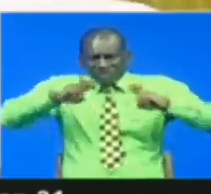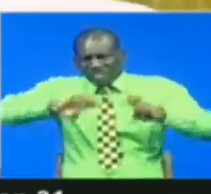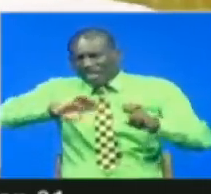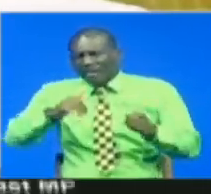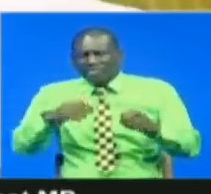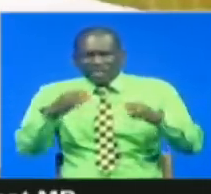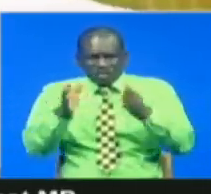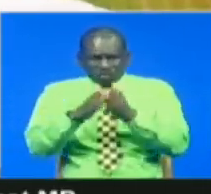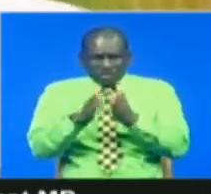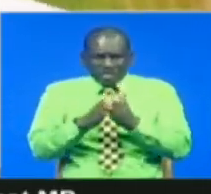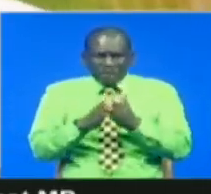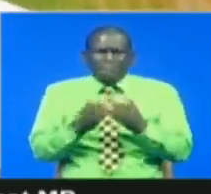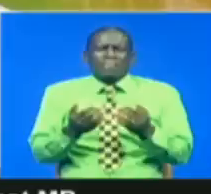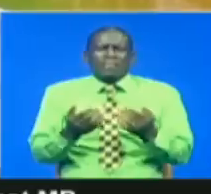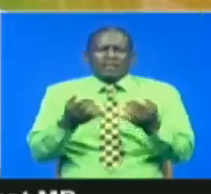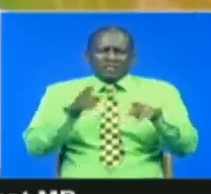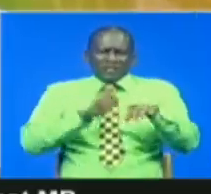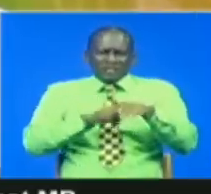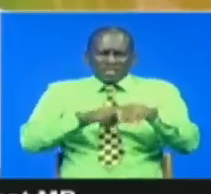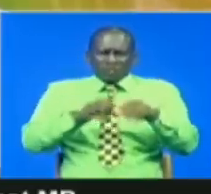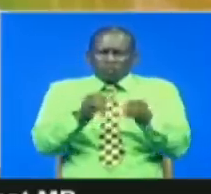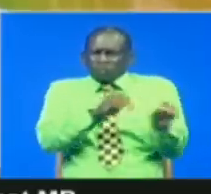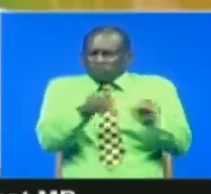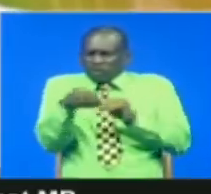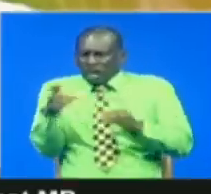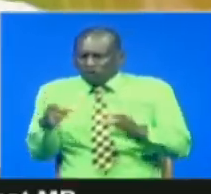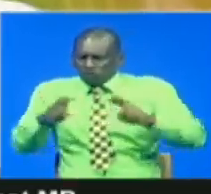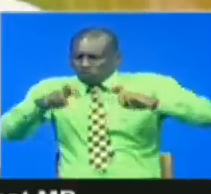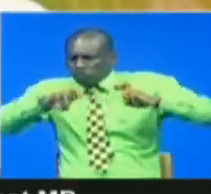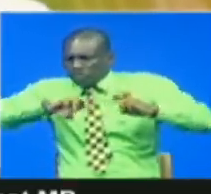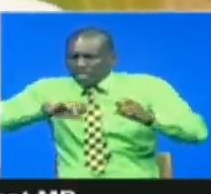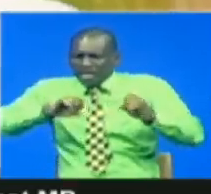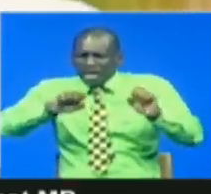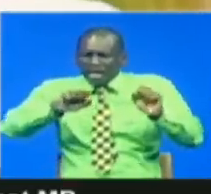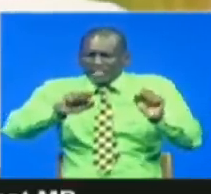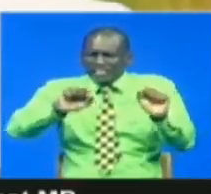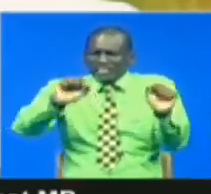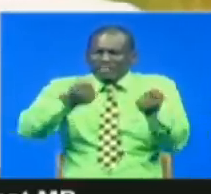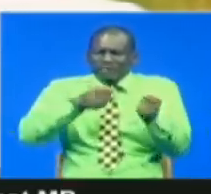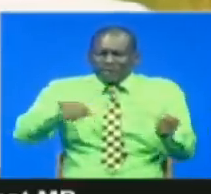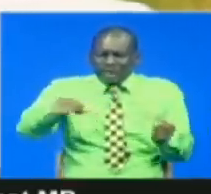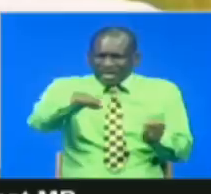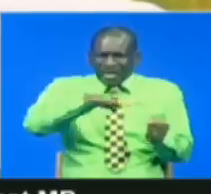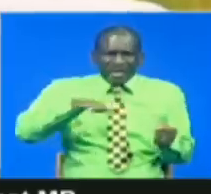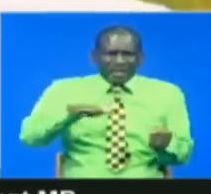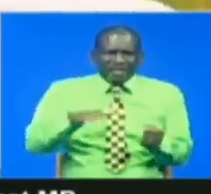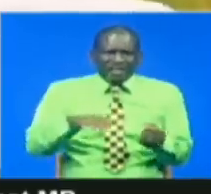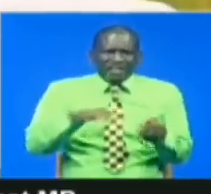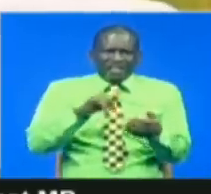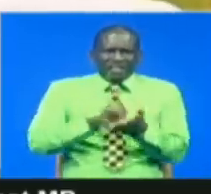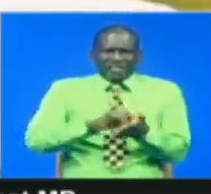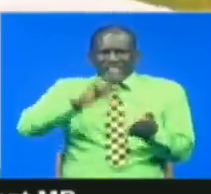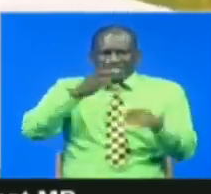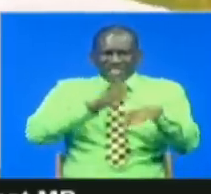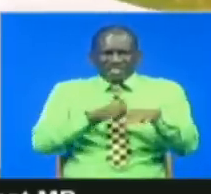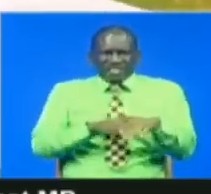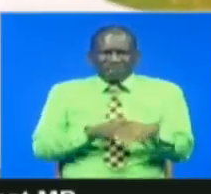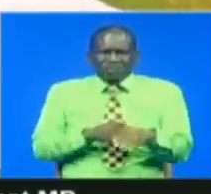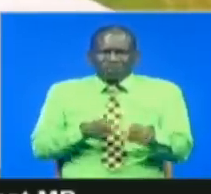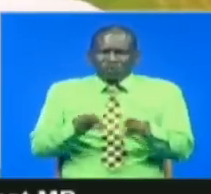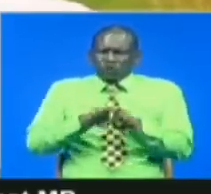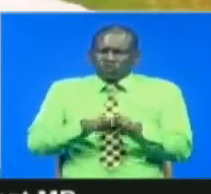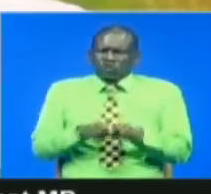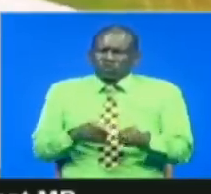So the moment we got out to probably look for a more secure place, I think that's the second time I think we also shot